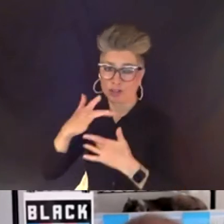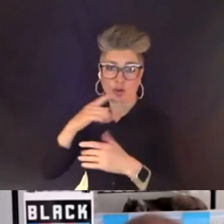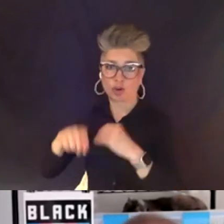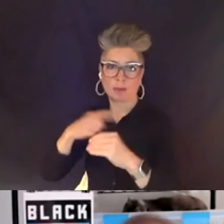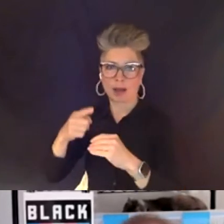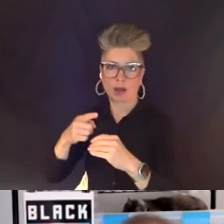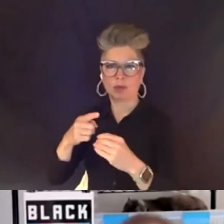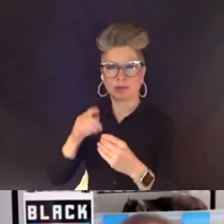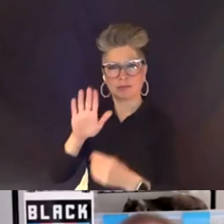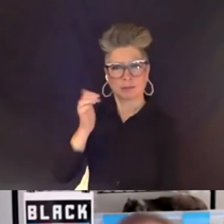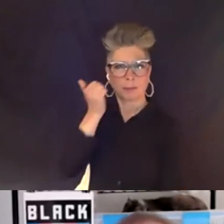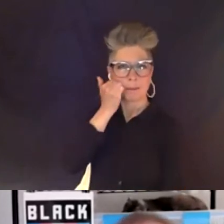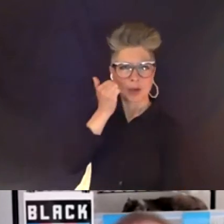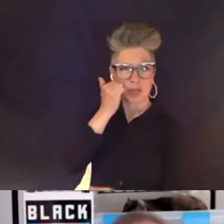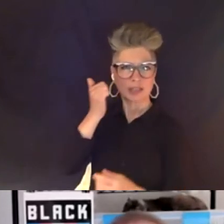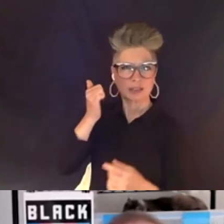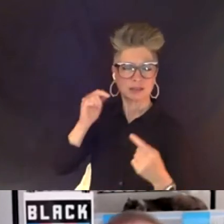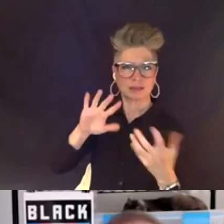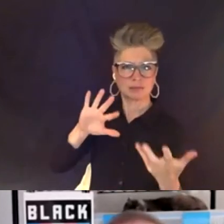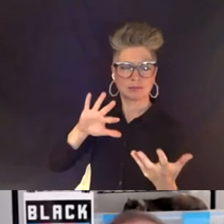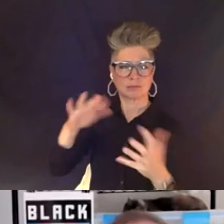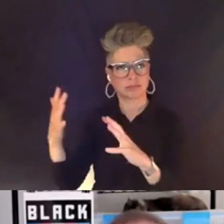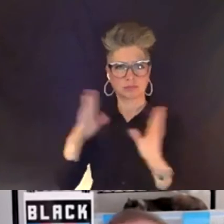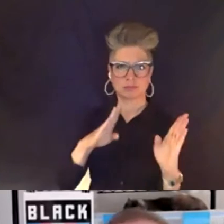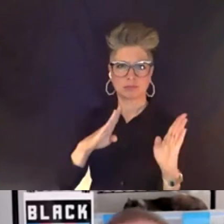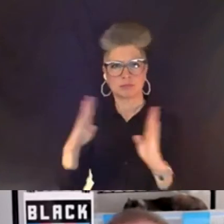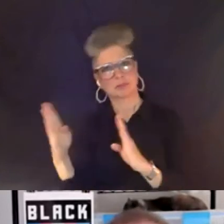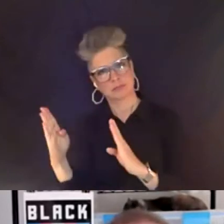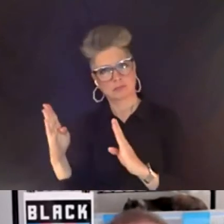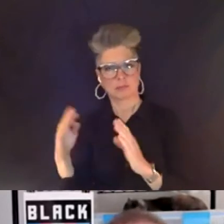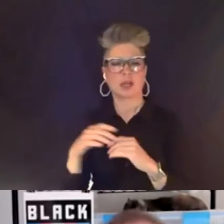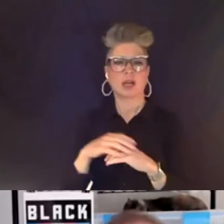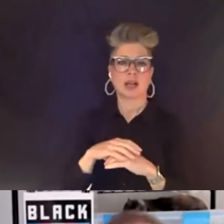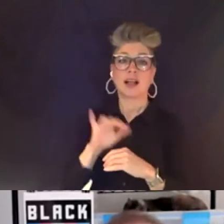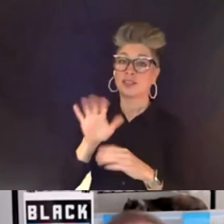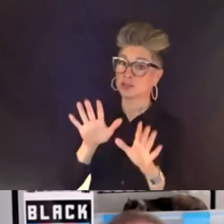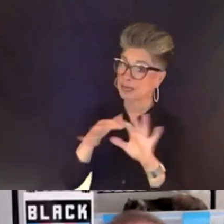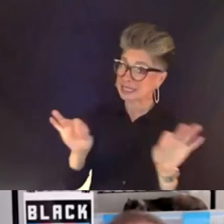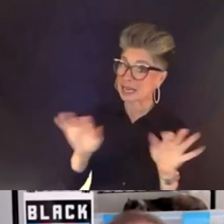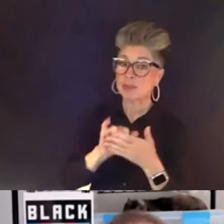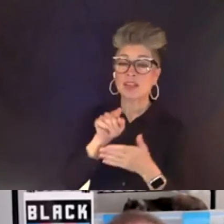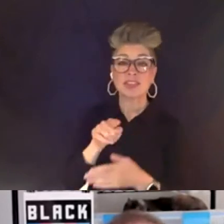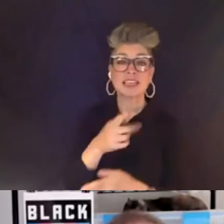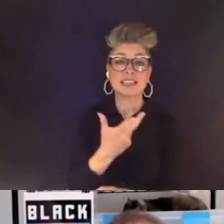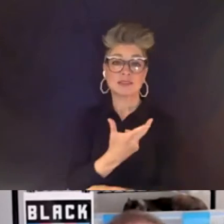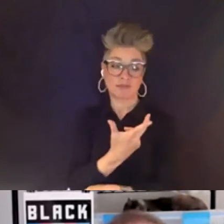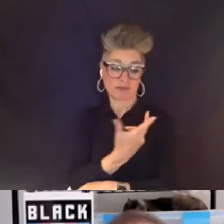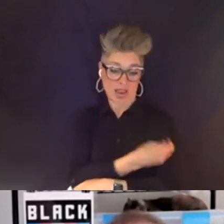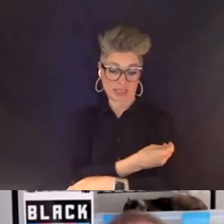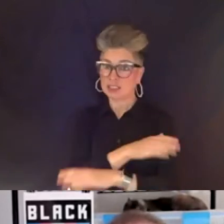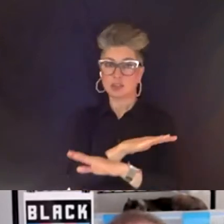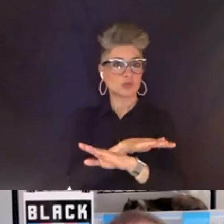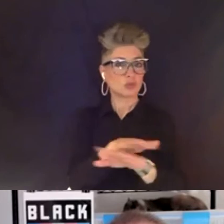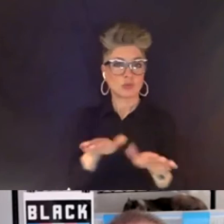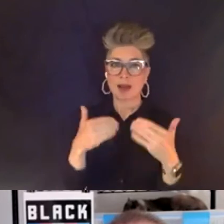those periods were adjusted. There has been a statement that's been made too that these vaccines do not have